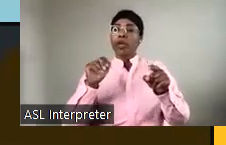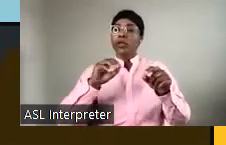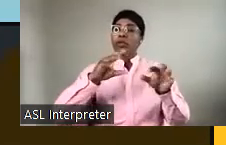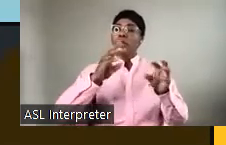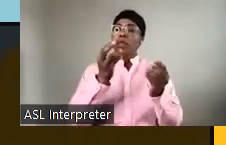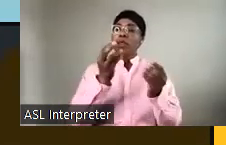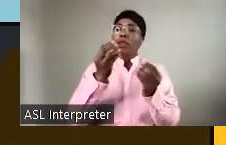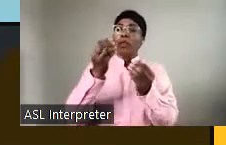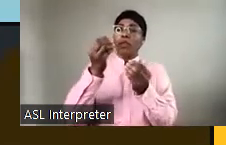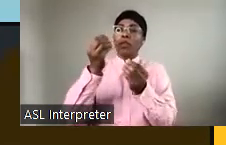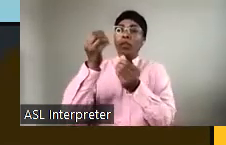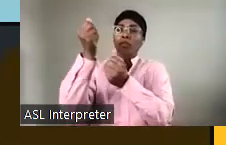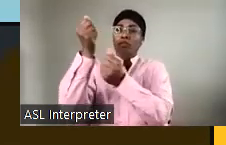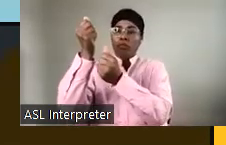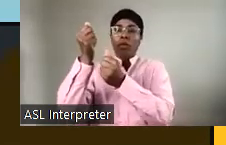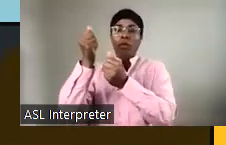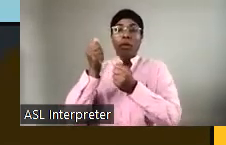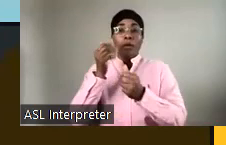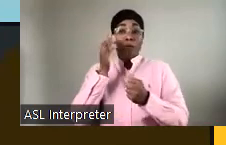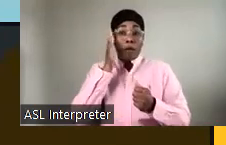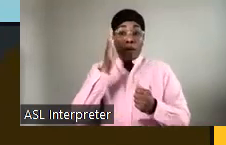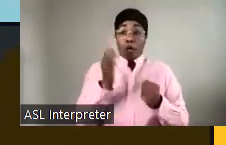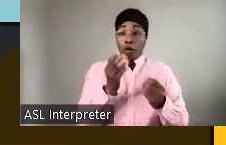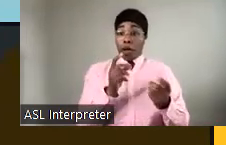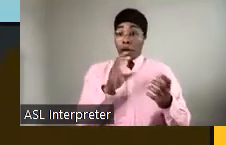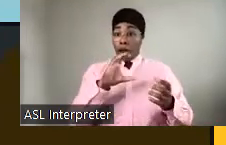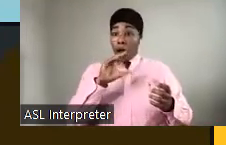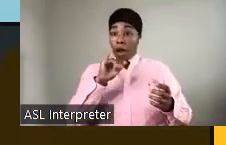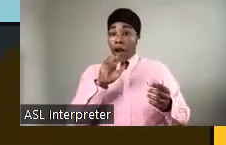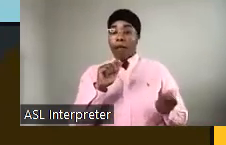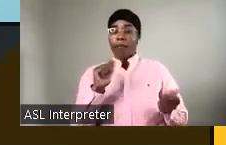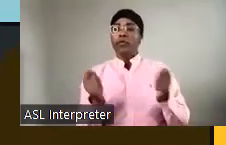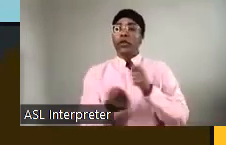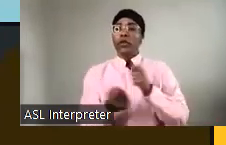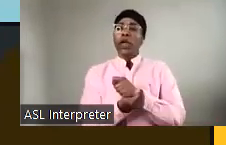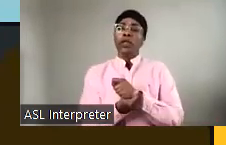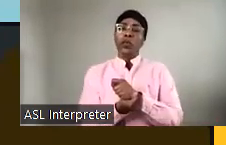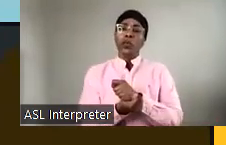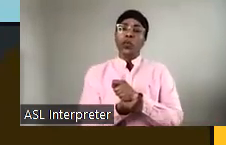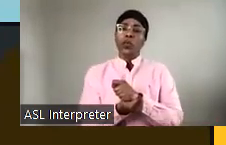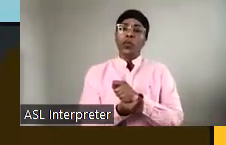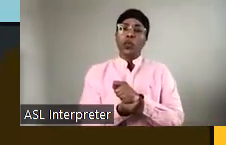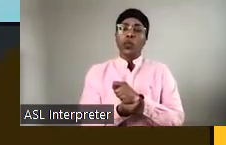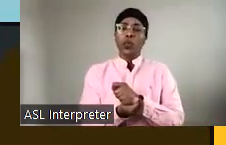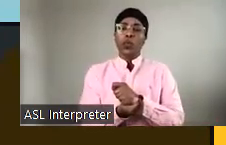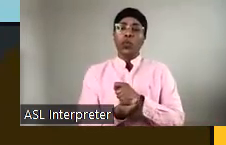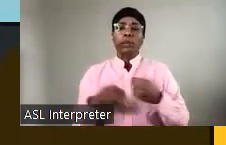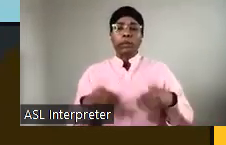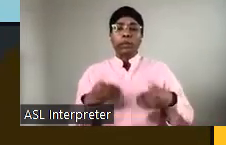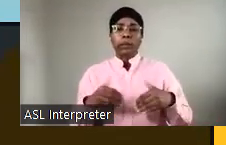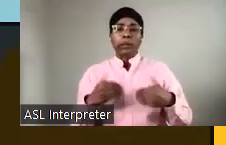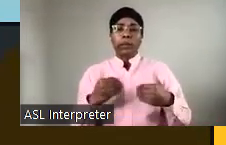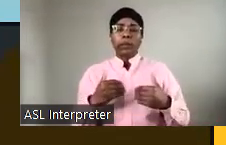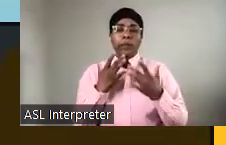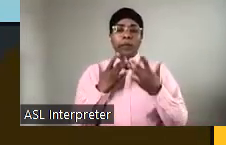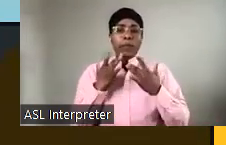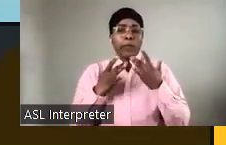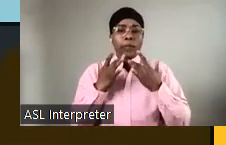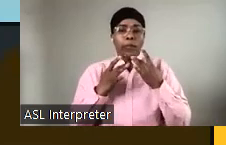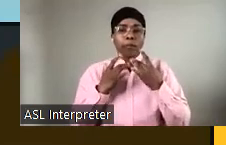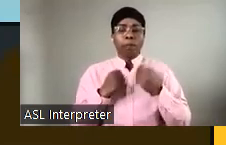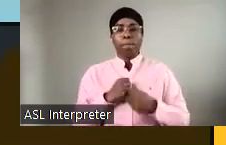these that are highly vulnerable to climate change. And yet I think we have lots of opportunities to think about the way we